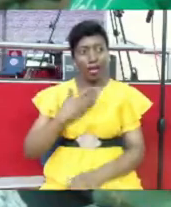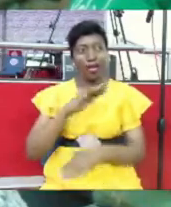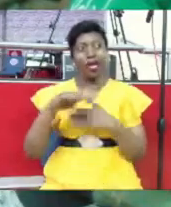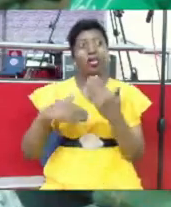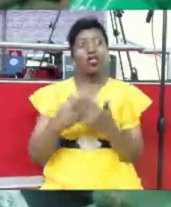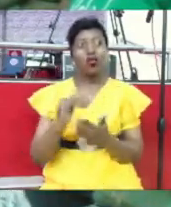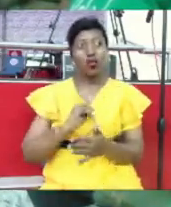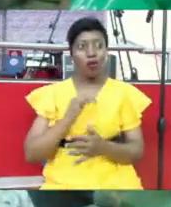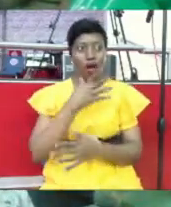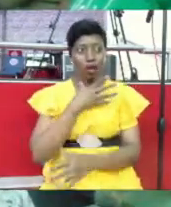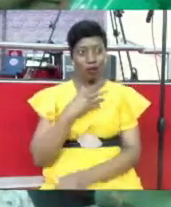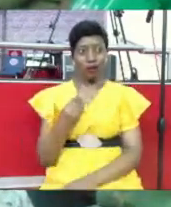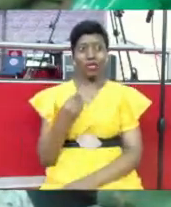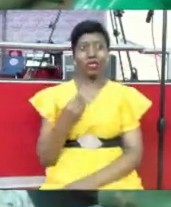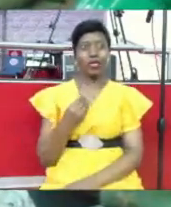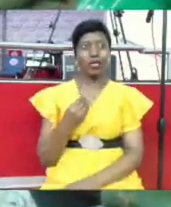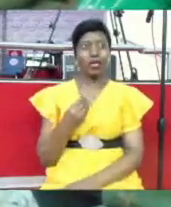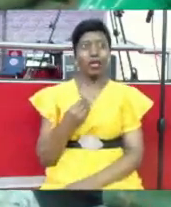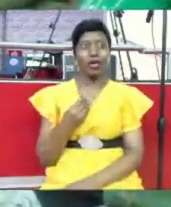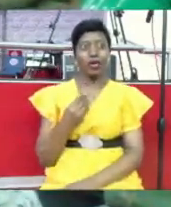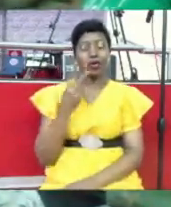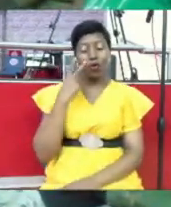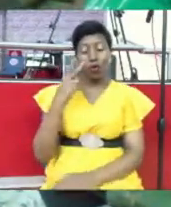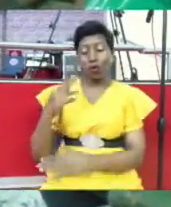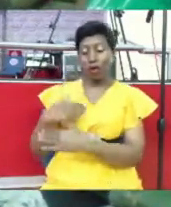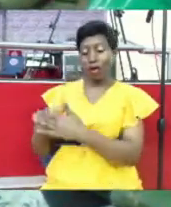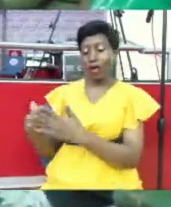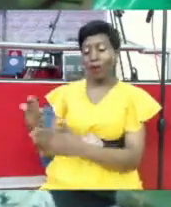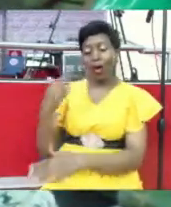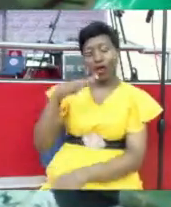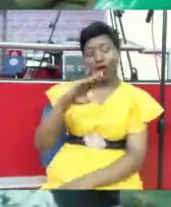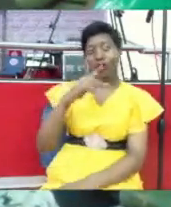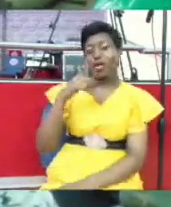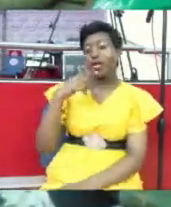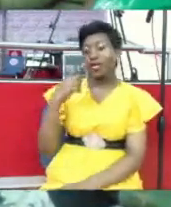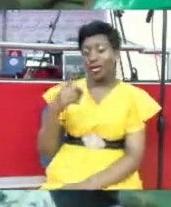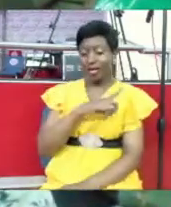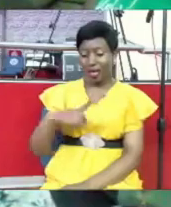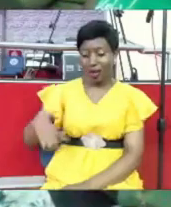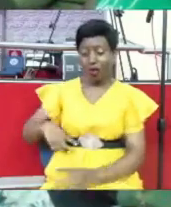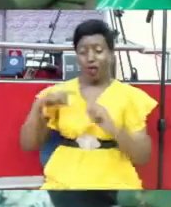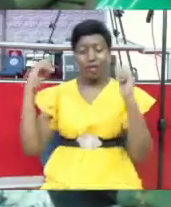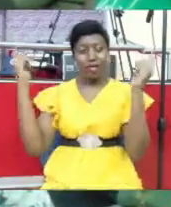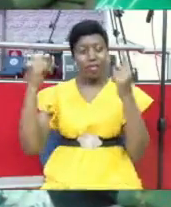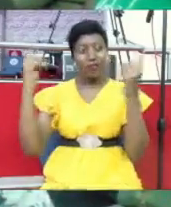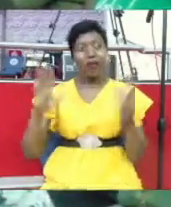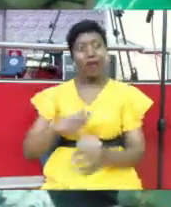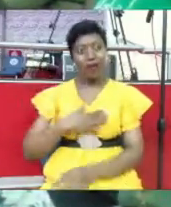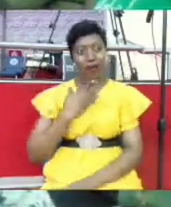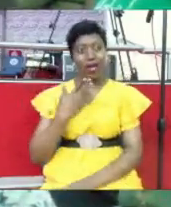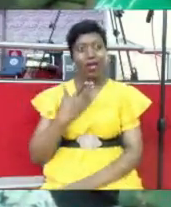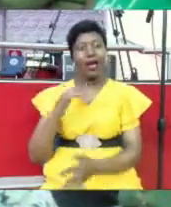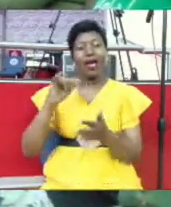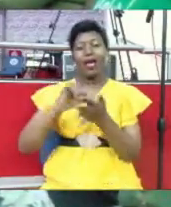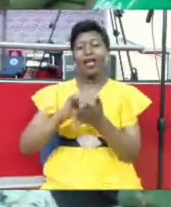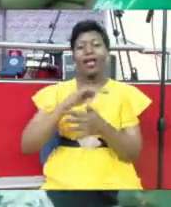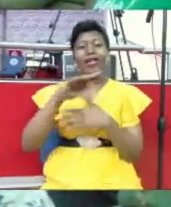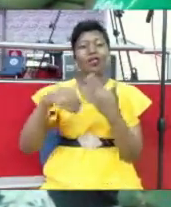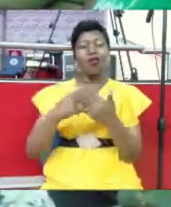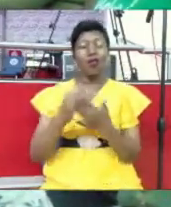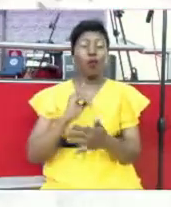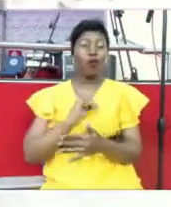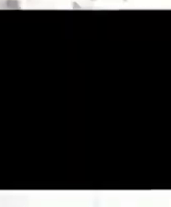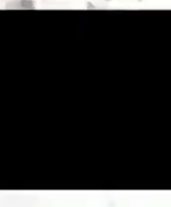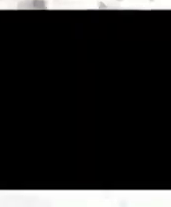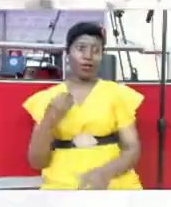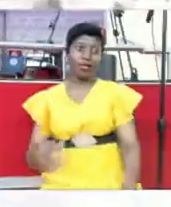kile ninachotaka. Turn to the other one and tell them, the Lord is my shepherd. Mgeukia mwingine umwambie Bwana ni and that's all I want. Na hivyo ndivyo